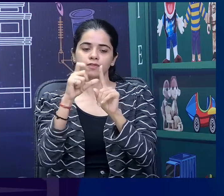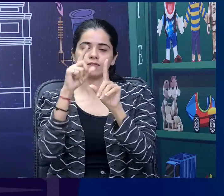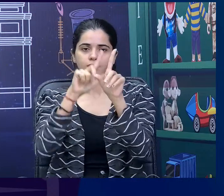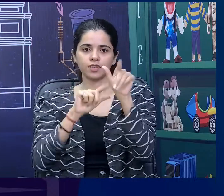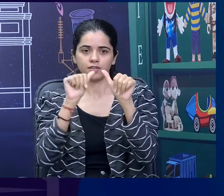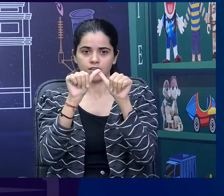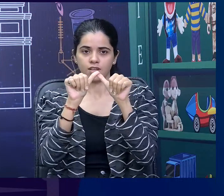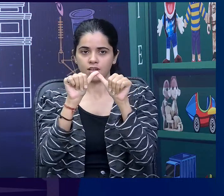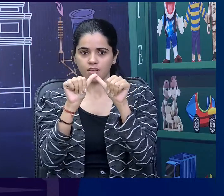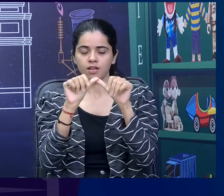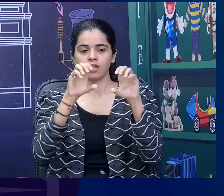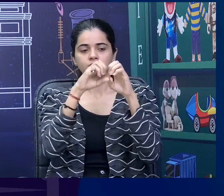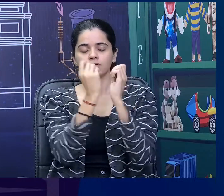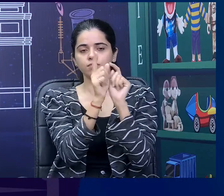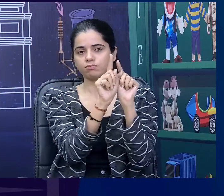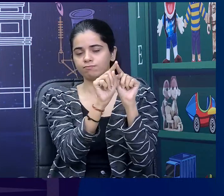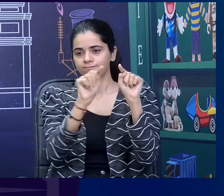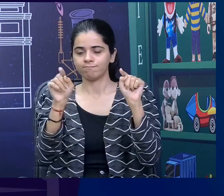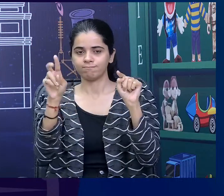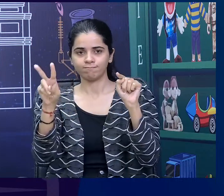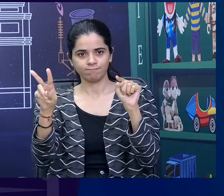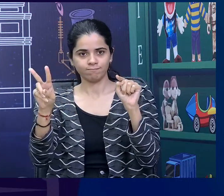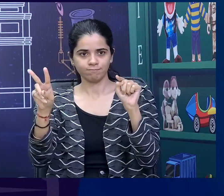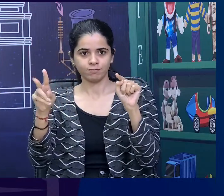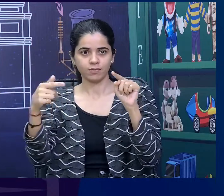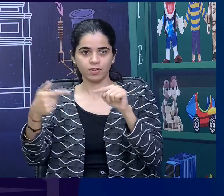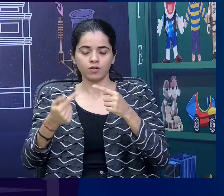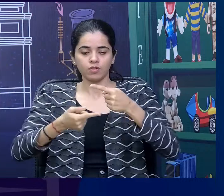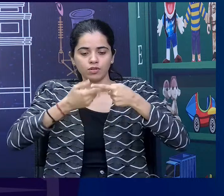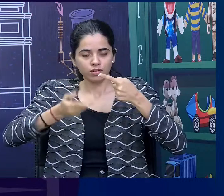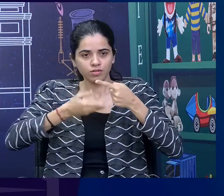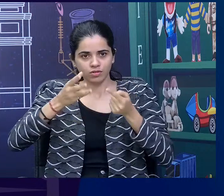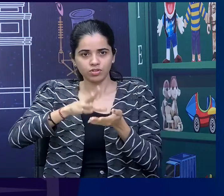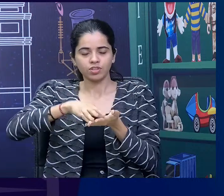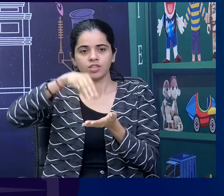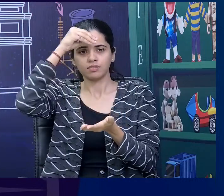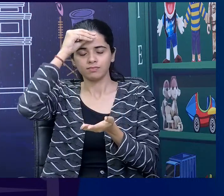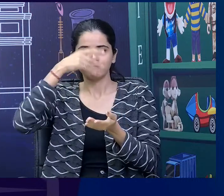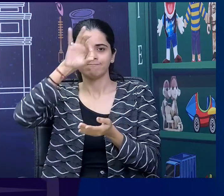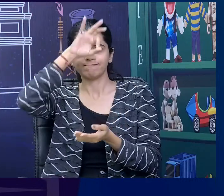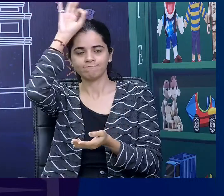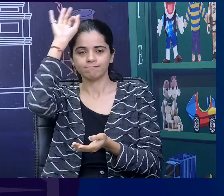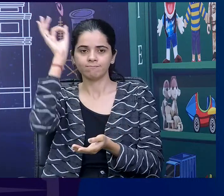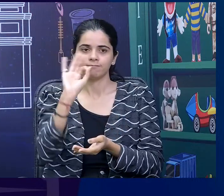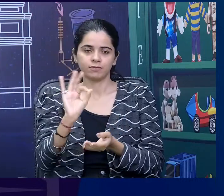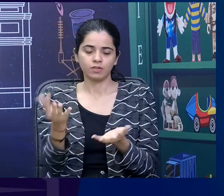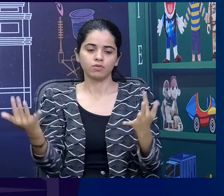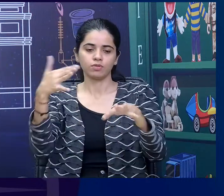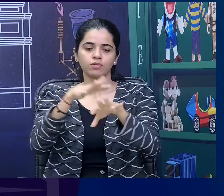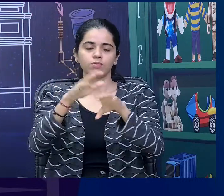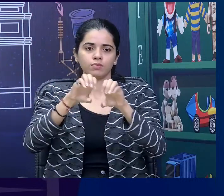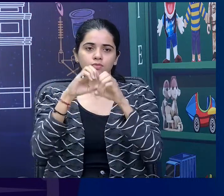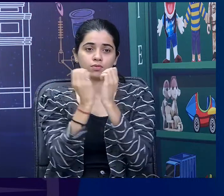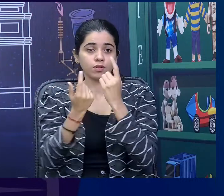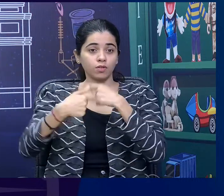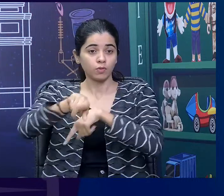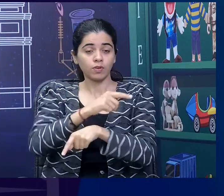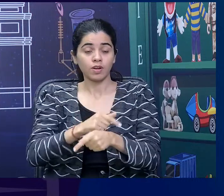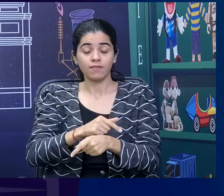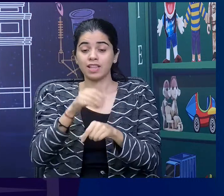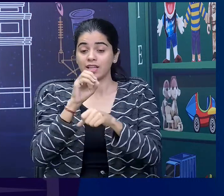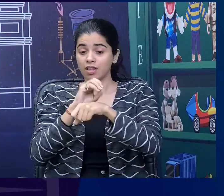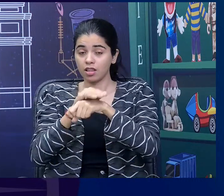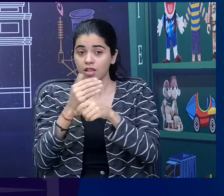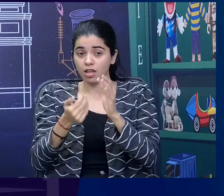to 12, and this is our special session for teaching learning interventions for inclusive classrooms, where we try to enhance